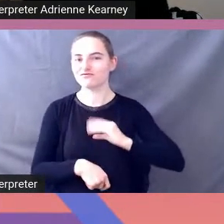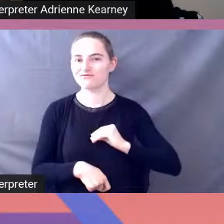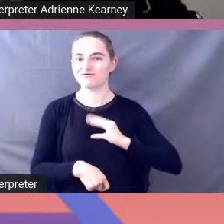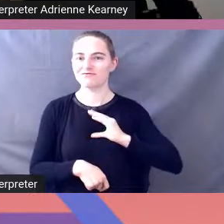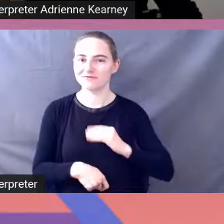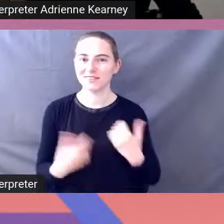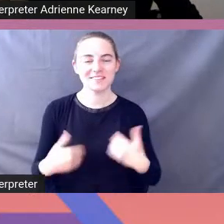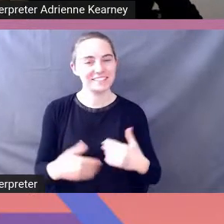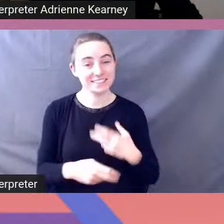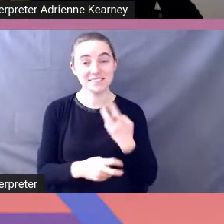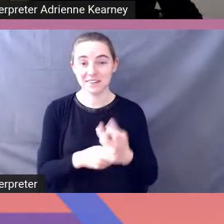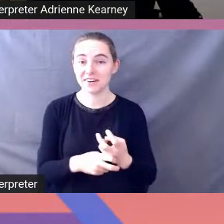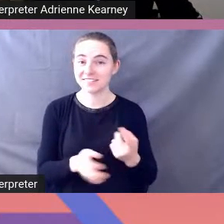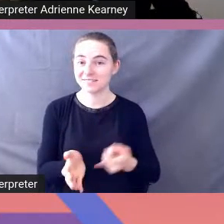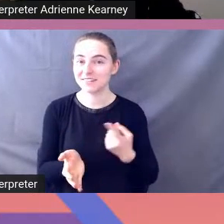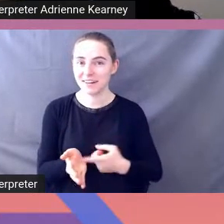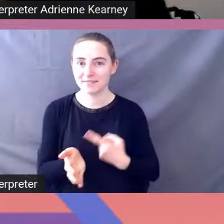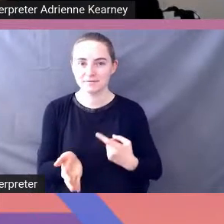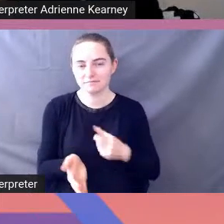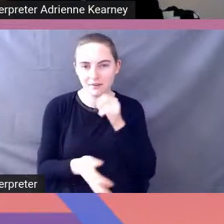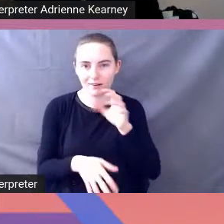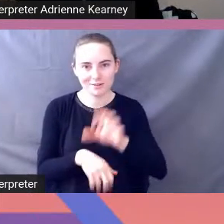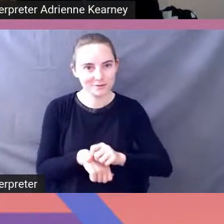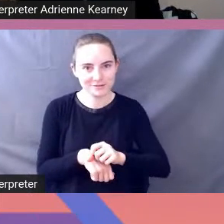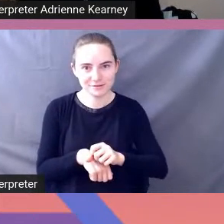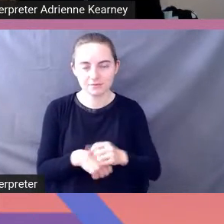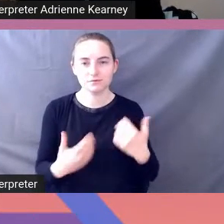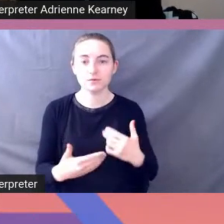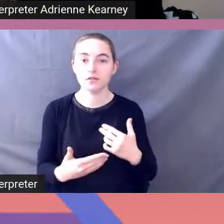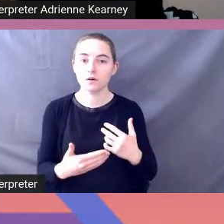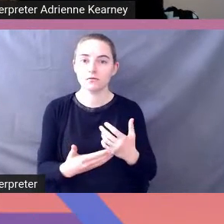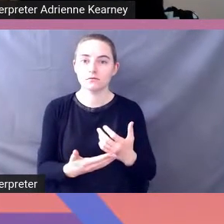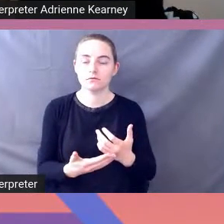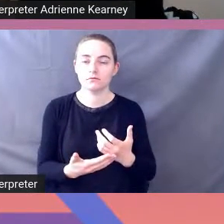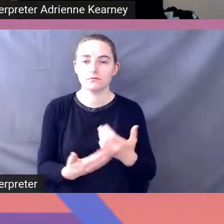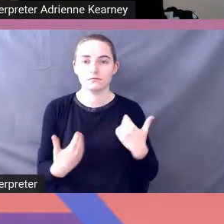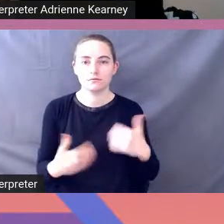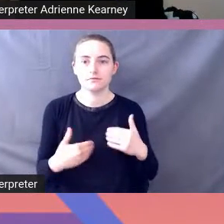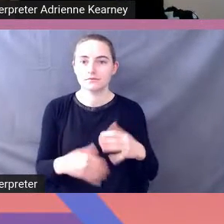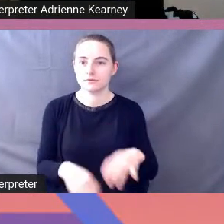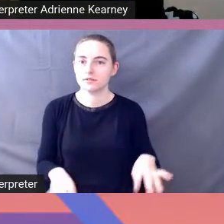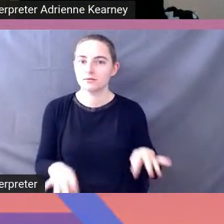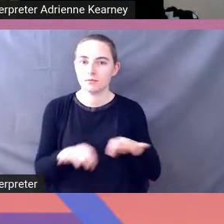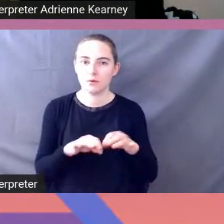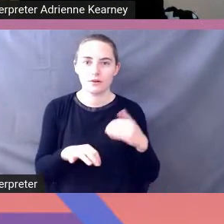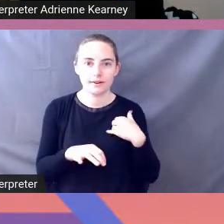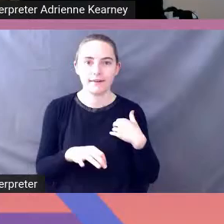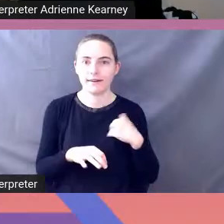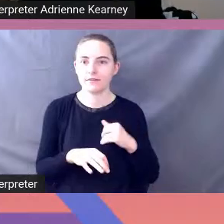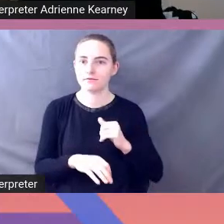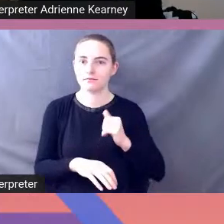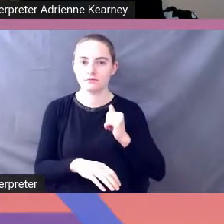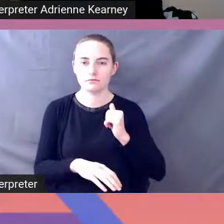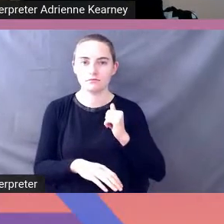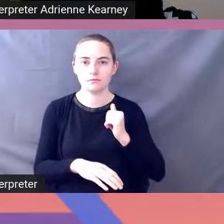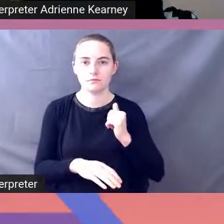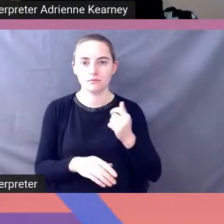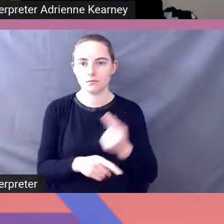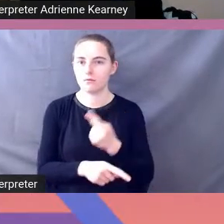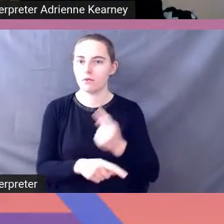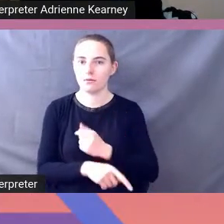resources are extremely important that are needed. So, like as a queer Black